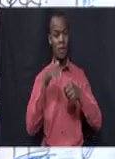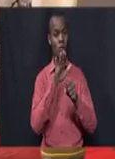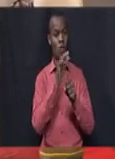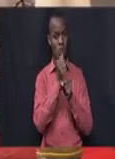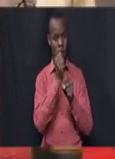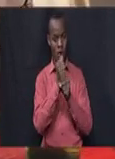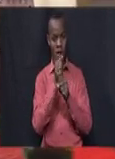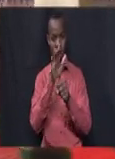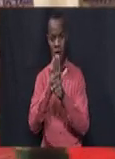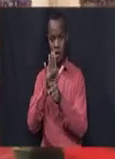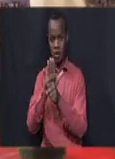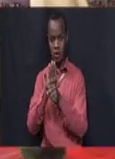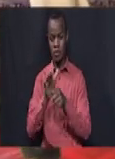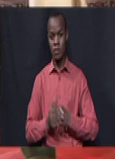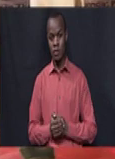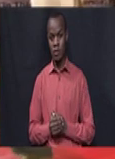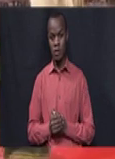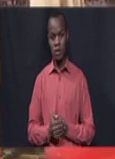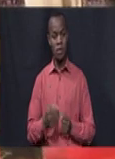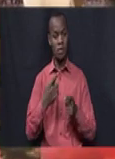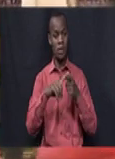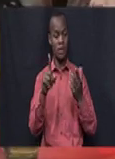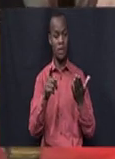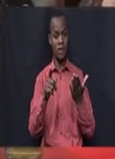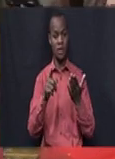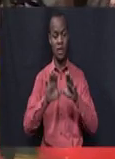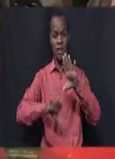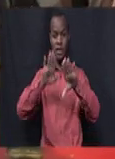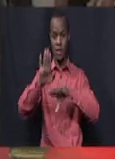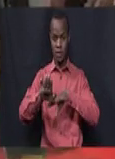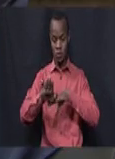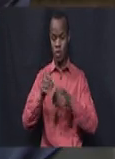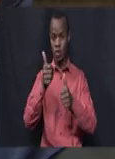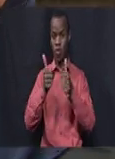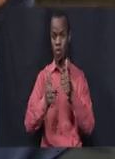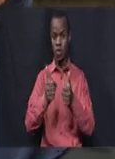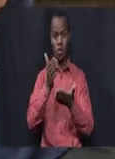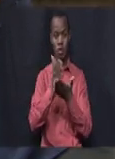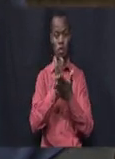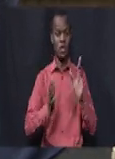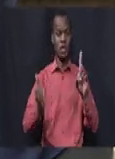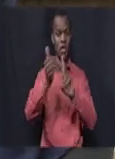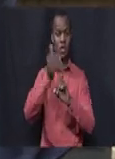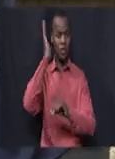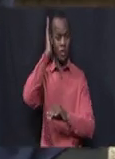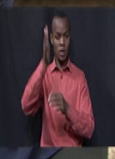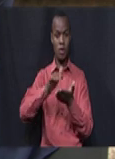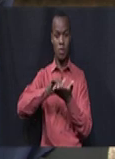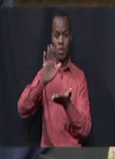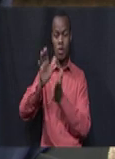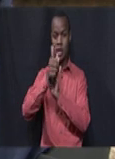We know we have a lot of work to do, but these are baby steps that are going to achieve bigger agenda in